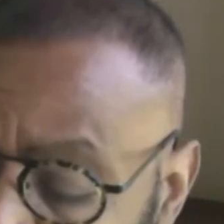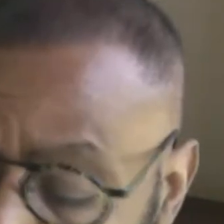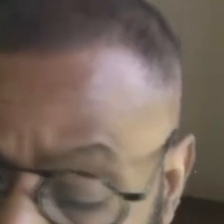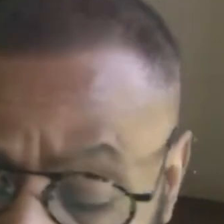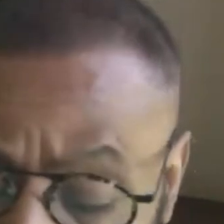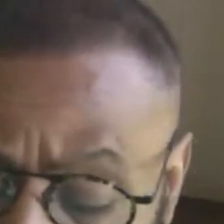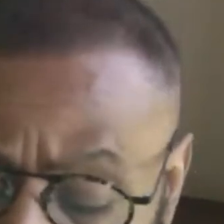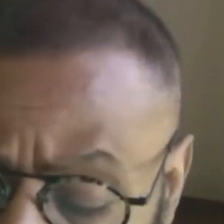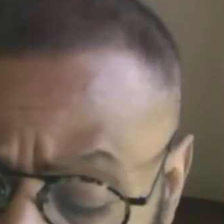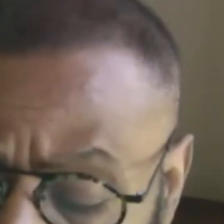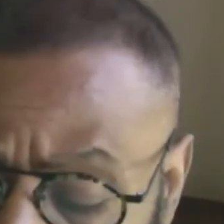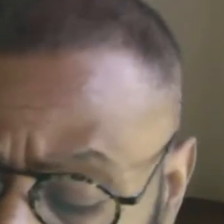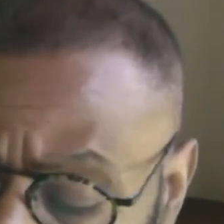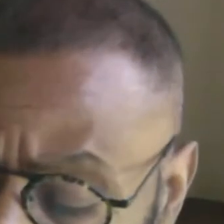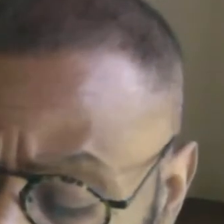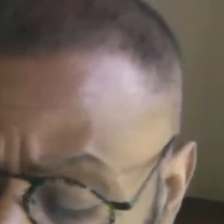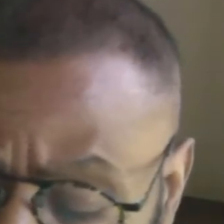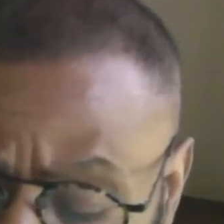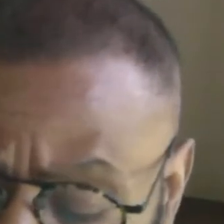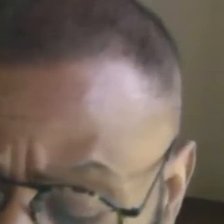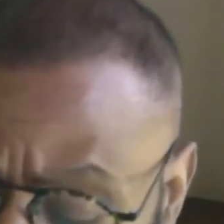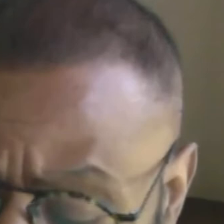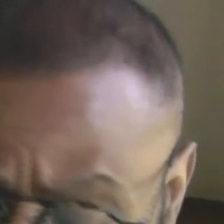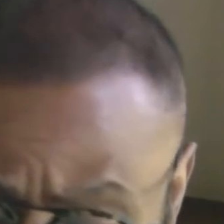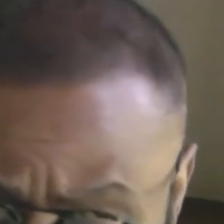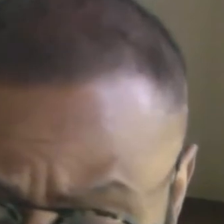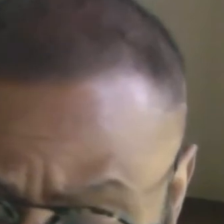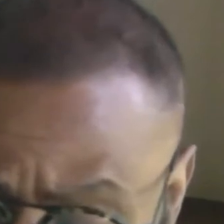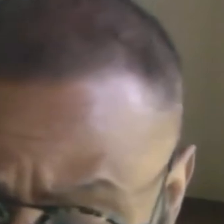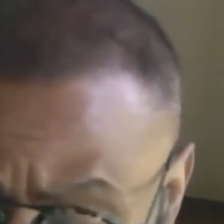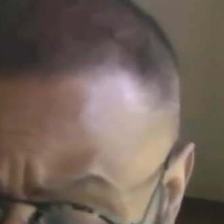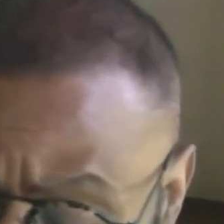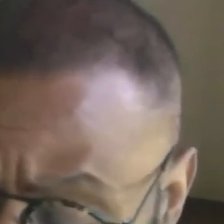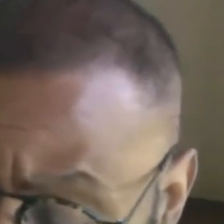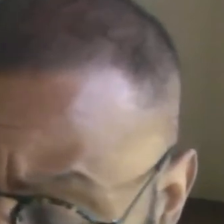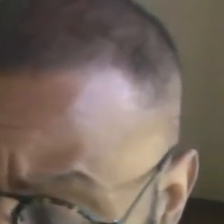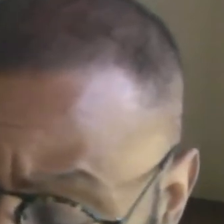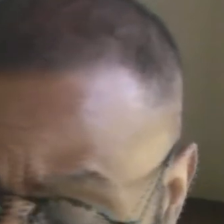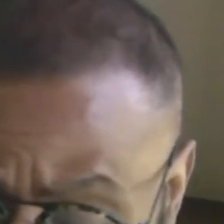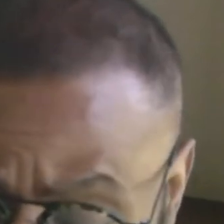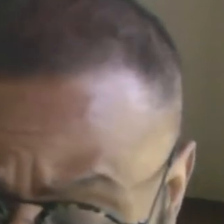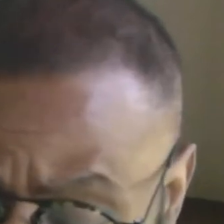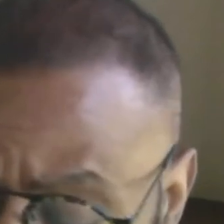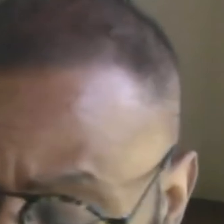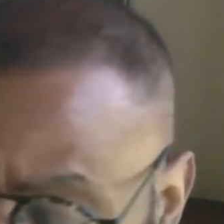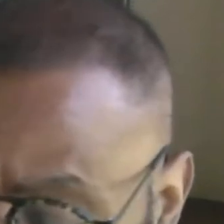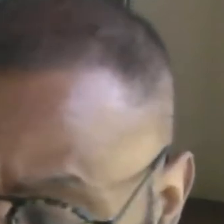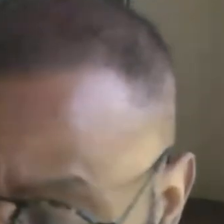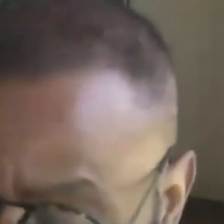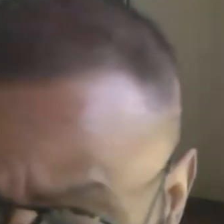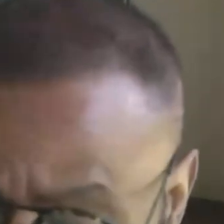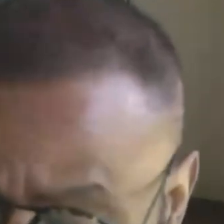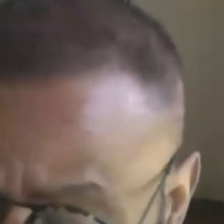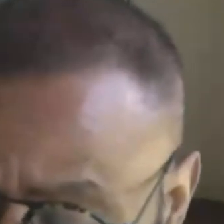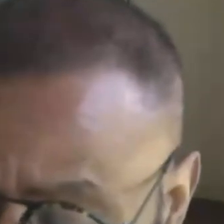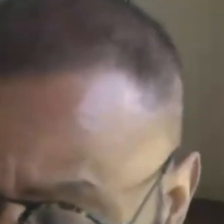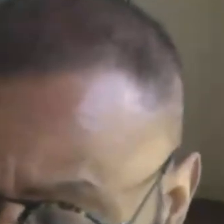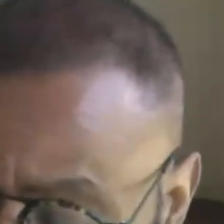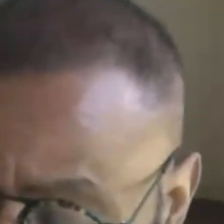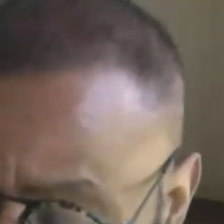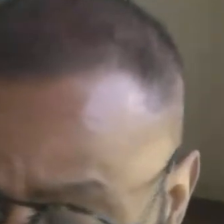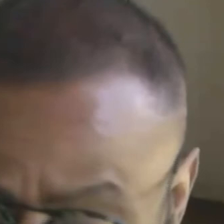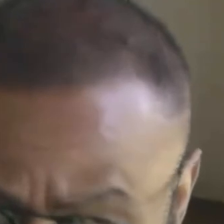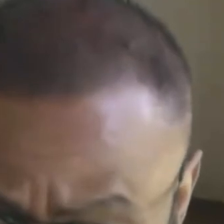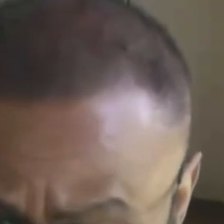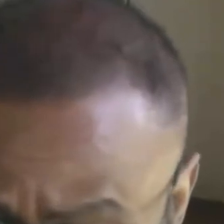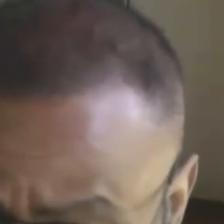200347 be reported from this committee with a favorable recommendation. And I further move that the rules of council be suspended to permit